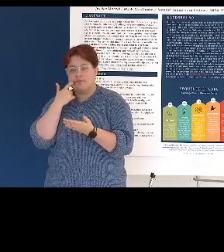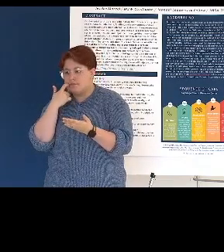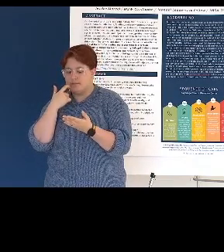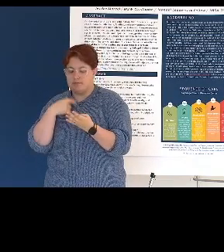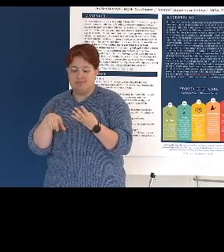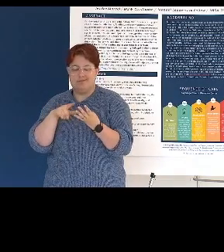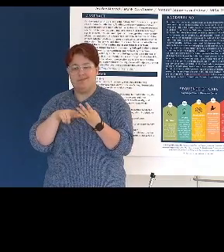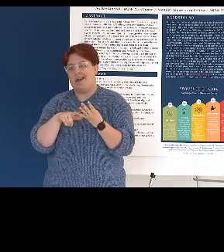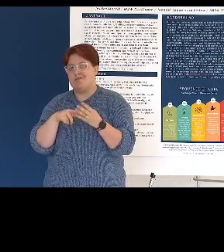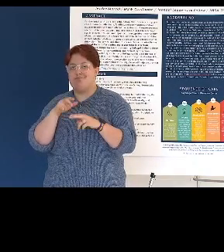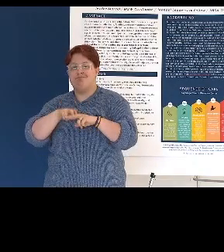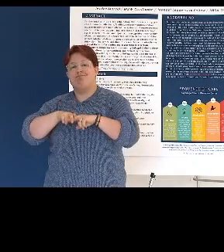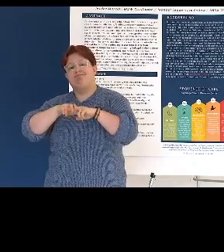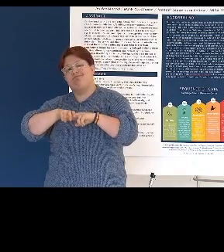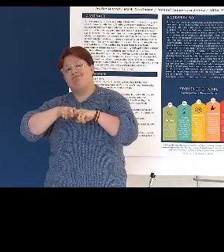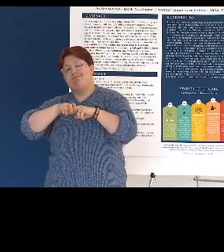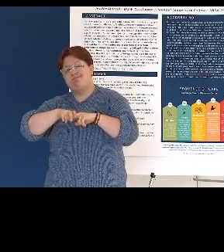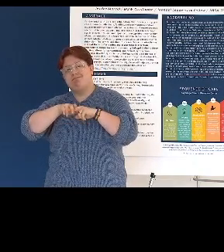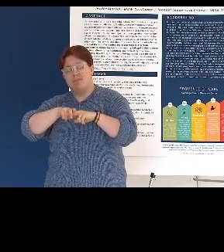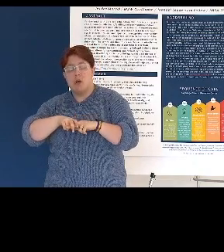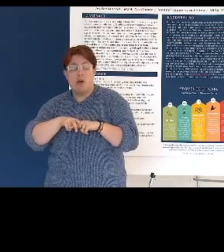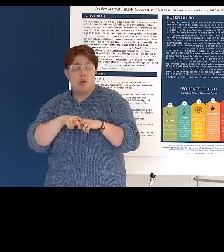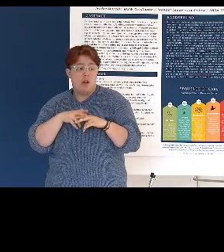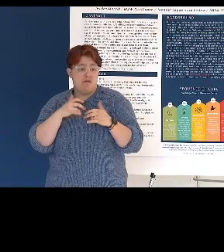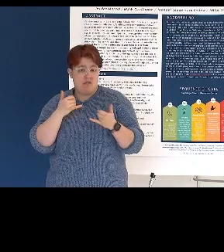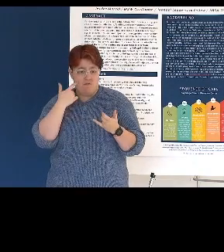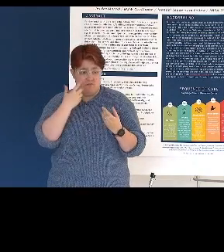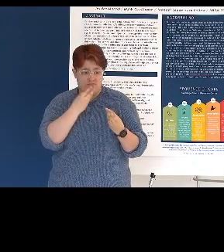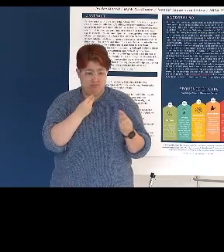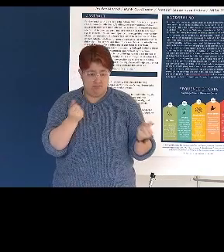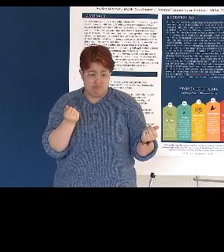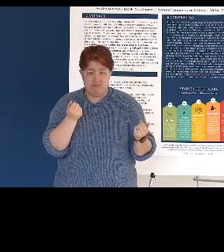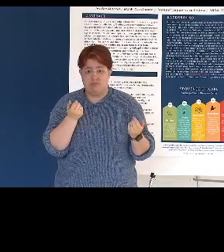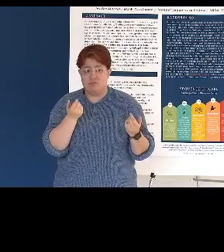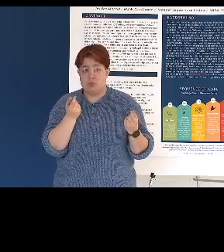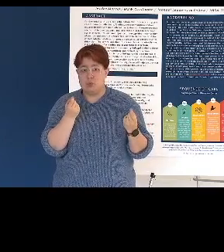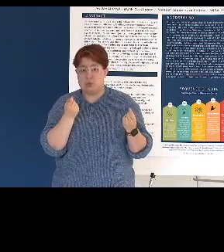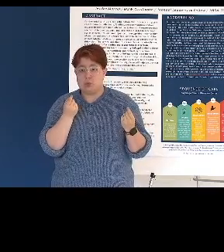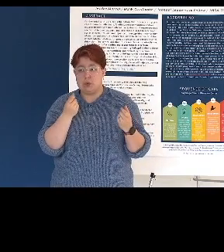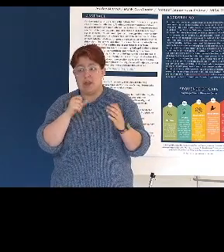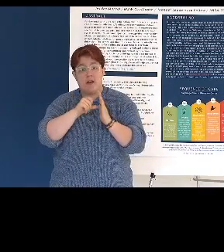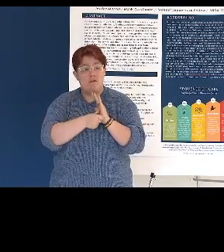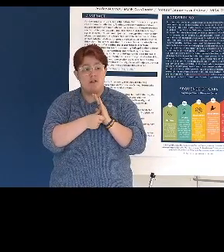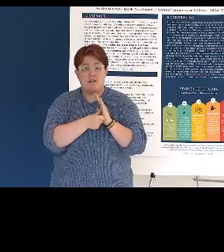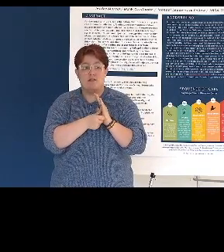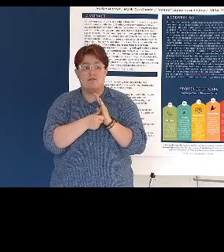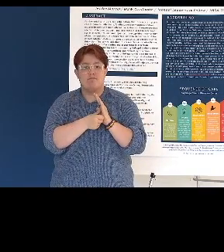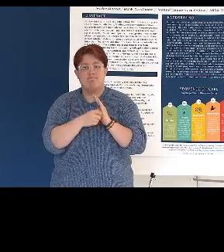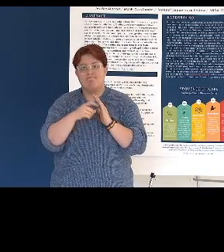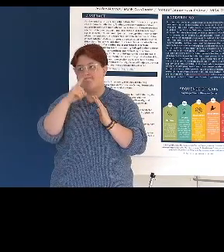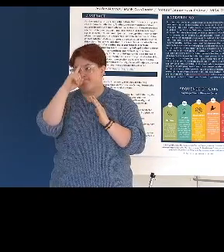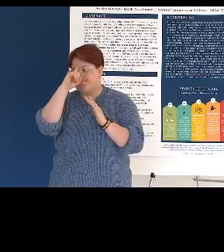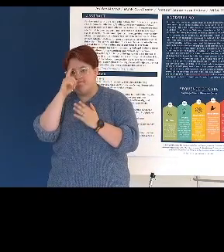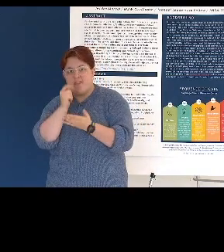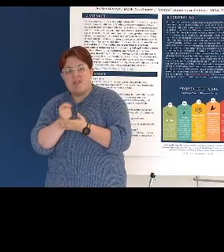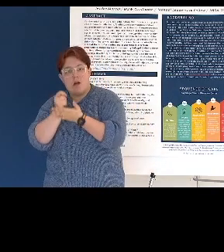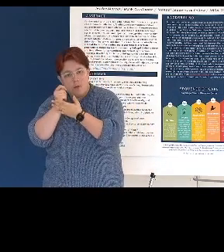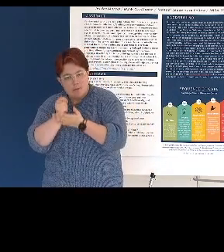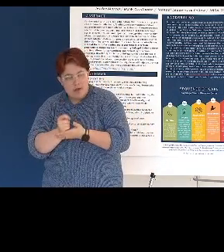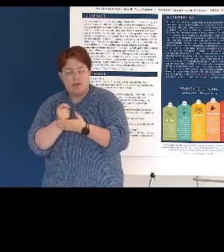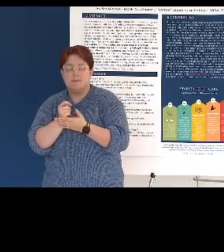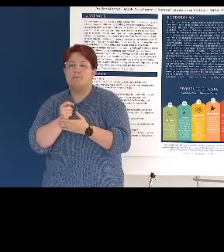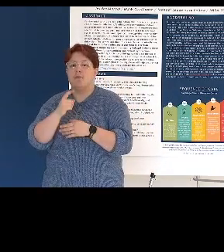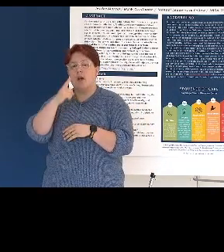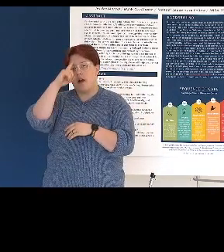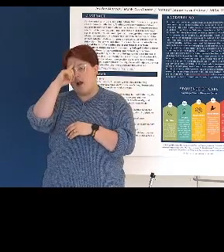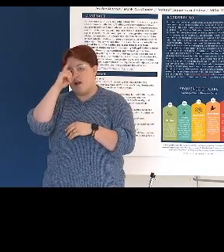inactivity. Current treatment recommendations for PTSD often emphasize various forms of psychotherapy that utilize cognitive